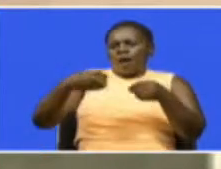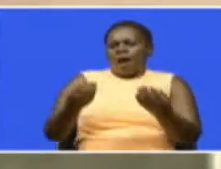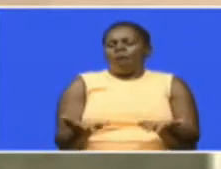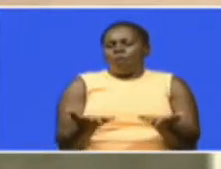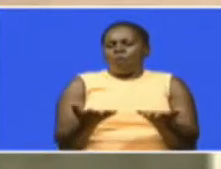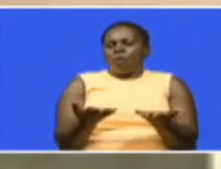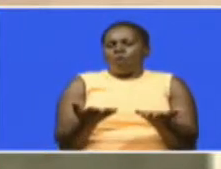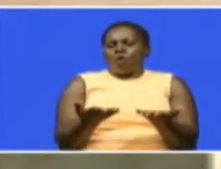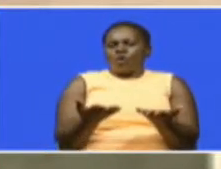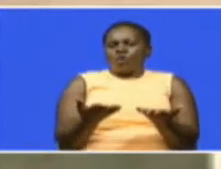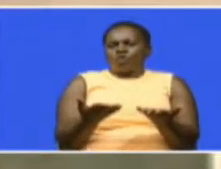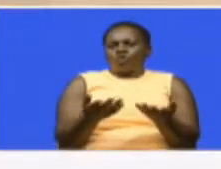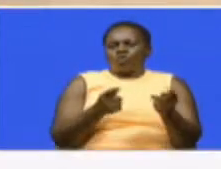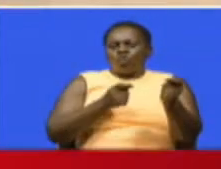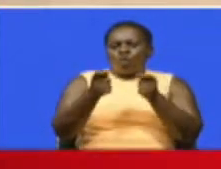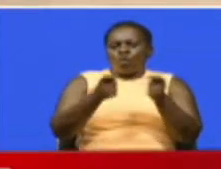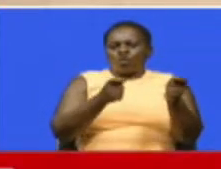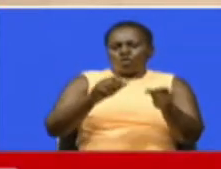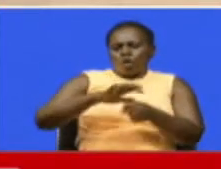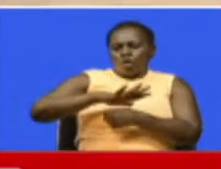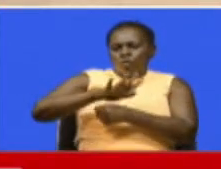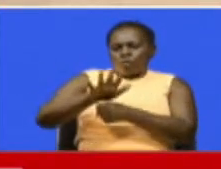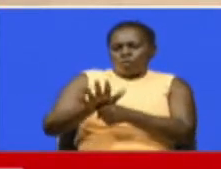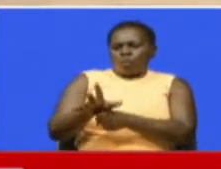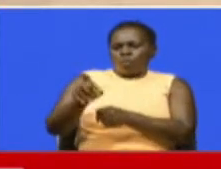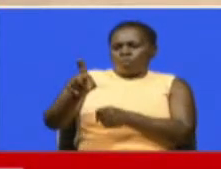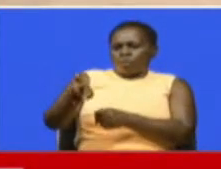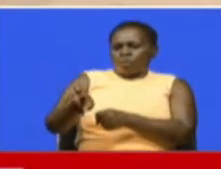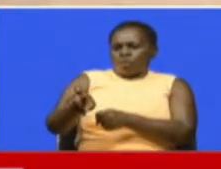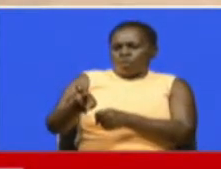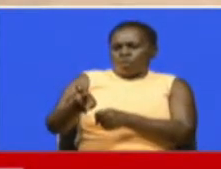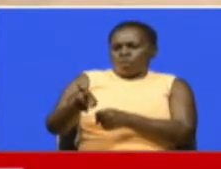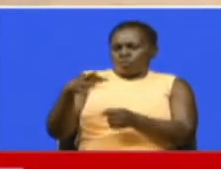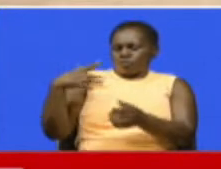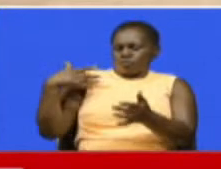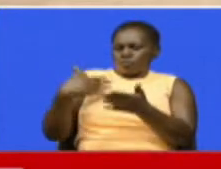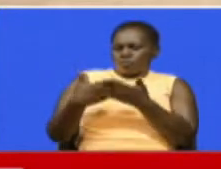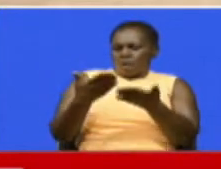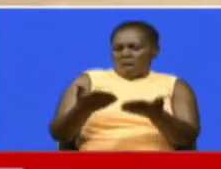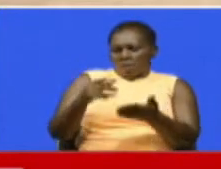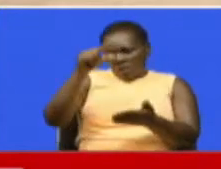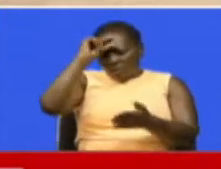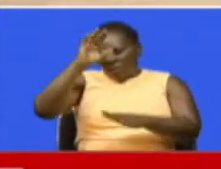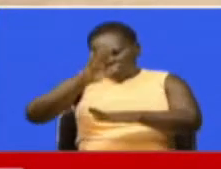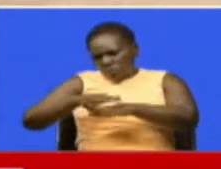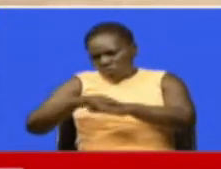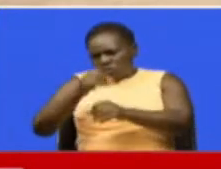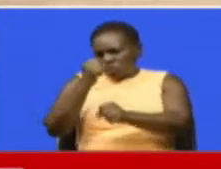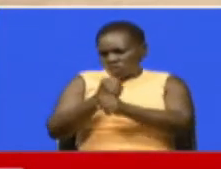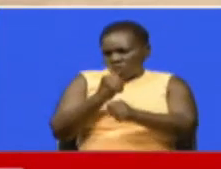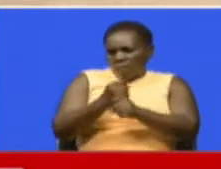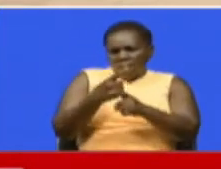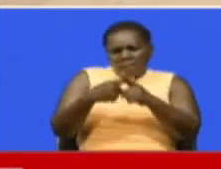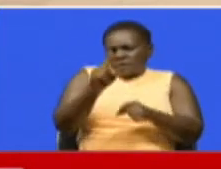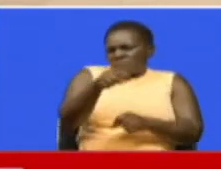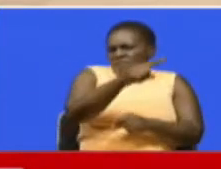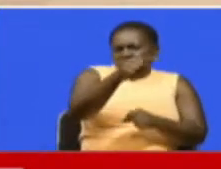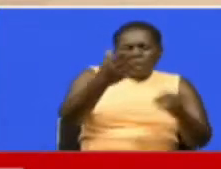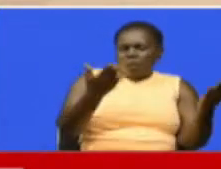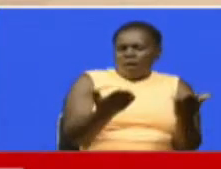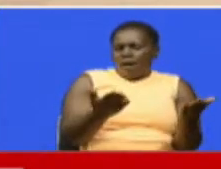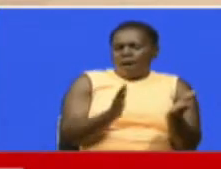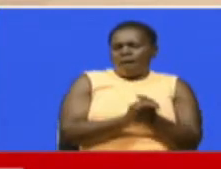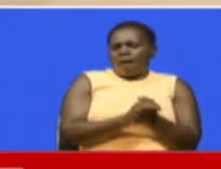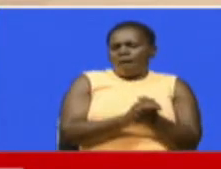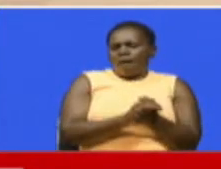response to COVID-19 so far? Do you think they did a good job? And where do you think the loopholes have